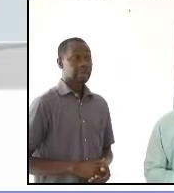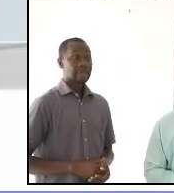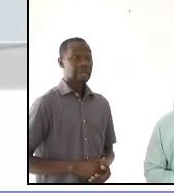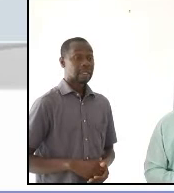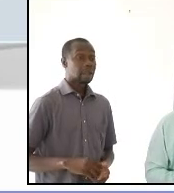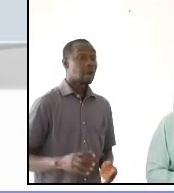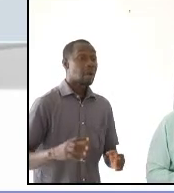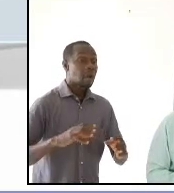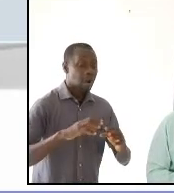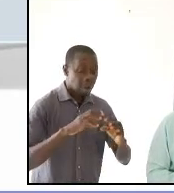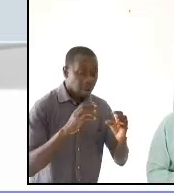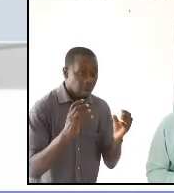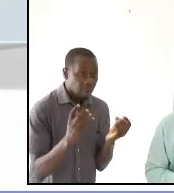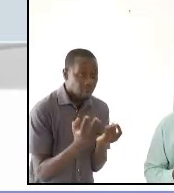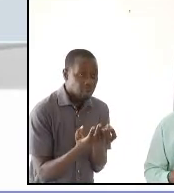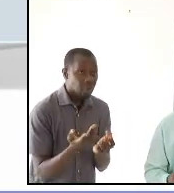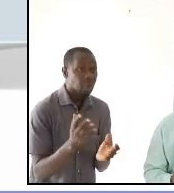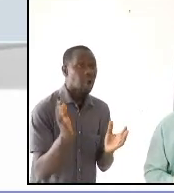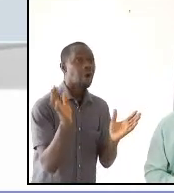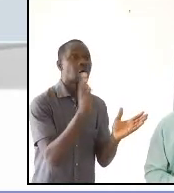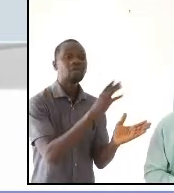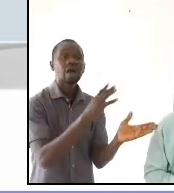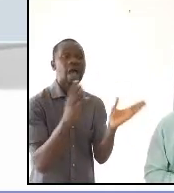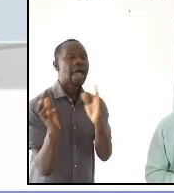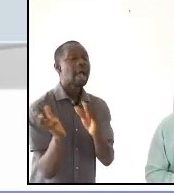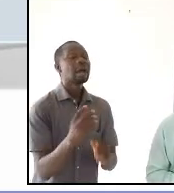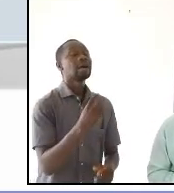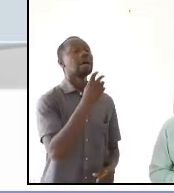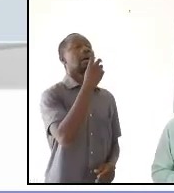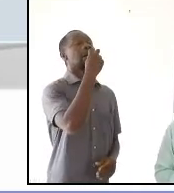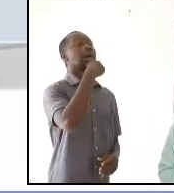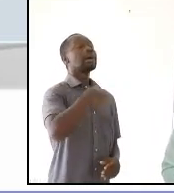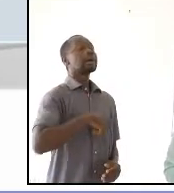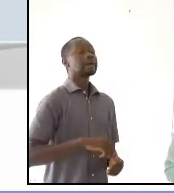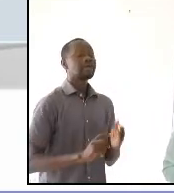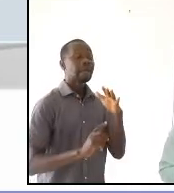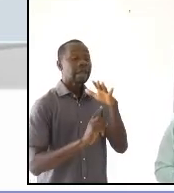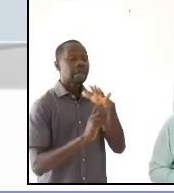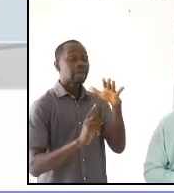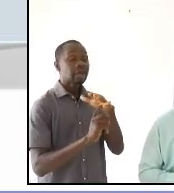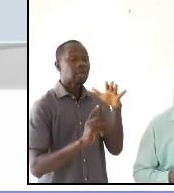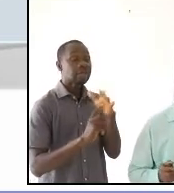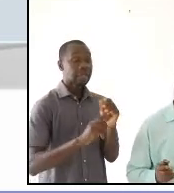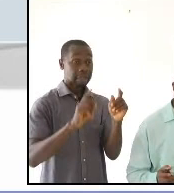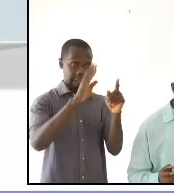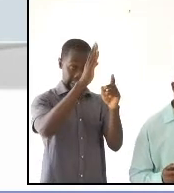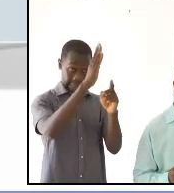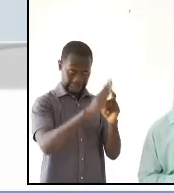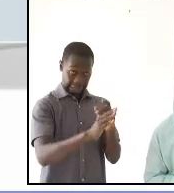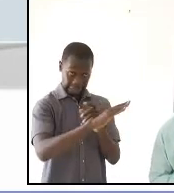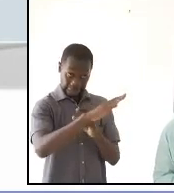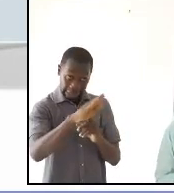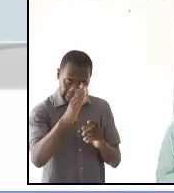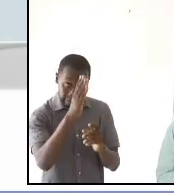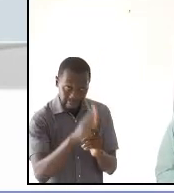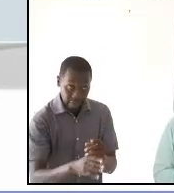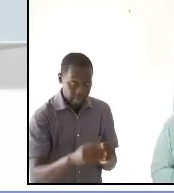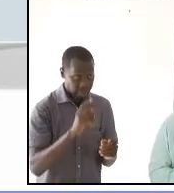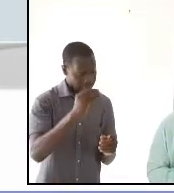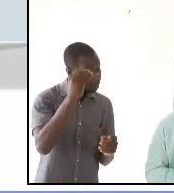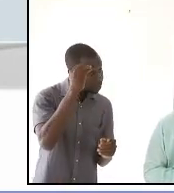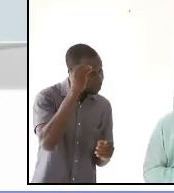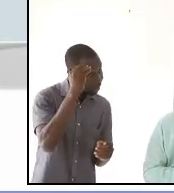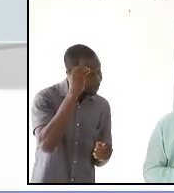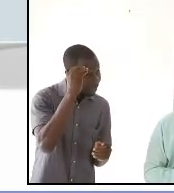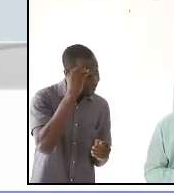The composition of air during respiration. This is a very important table that you need to try to